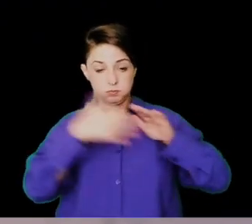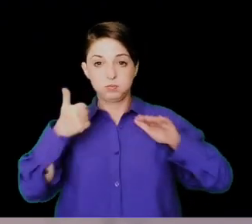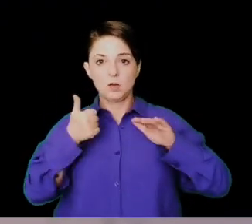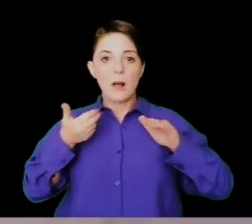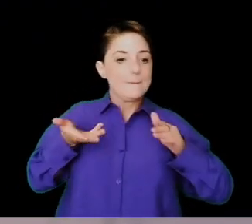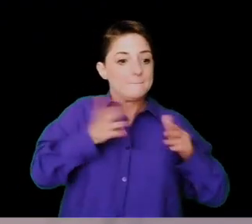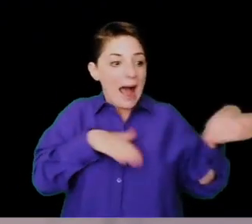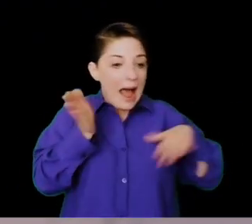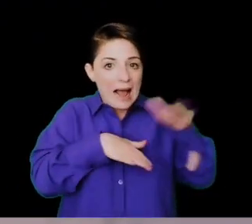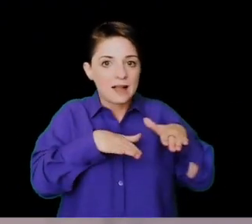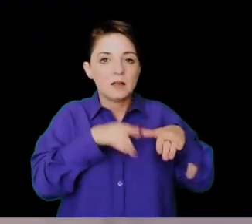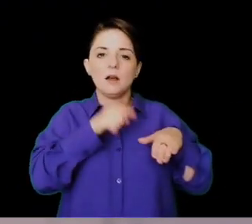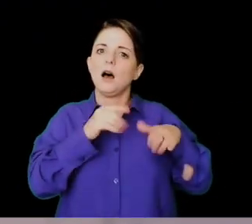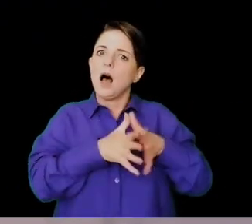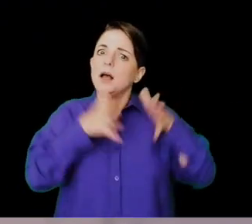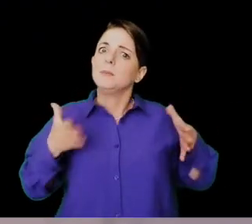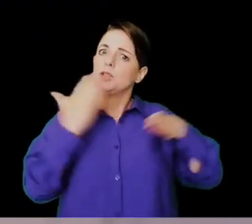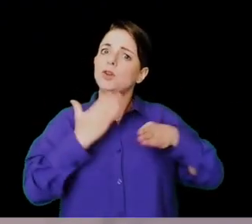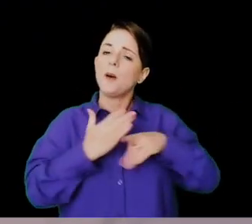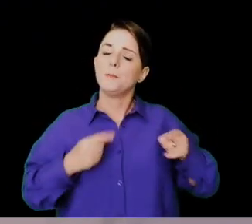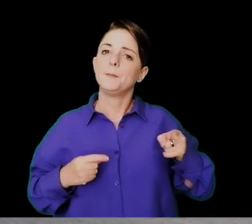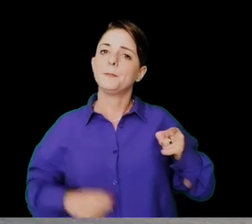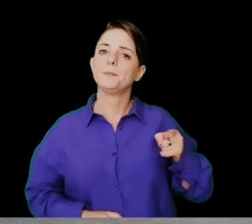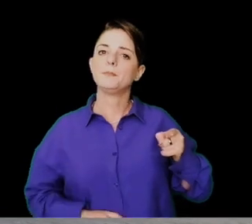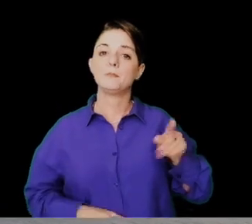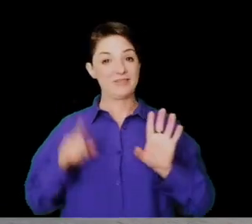overexploited in the past, like the Solent has, it's a big job.